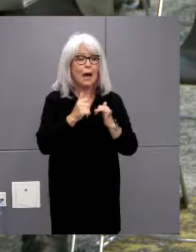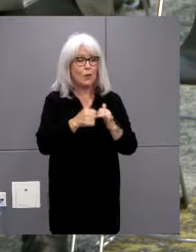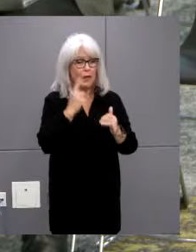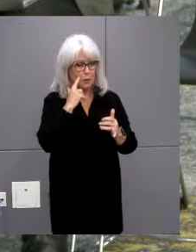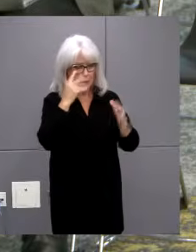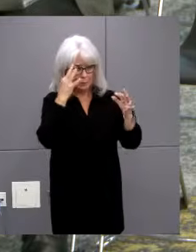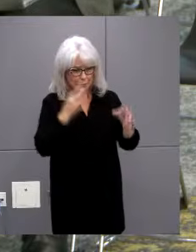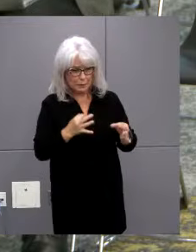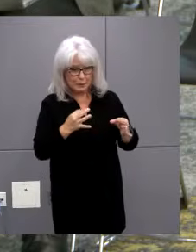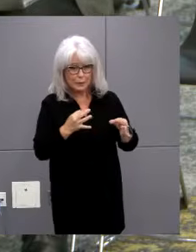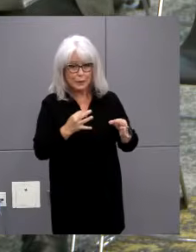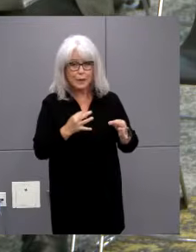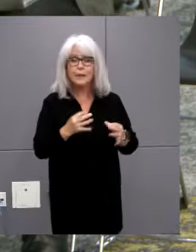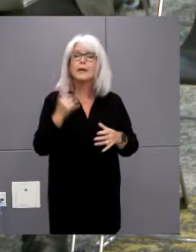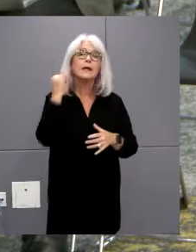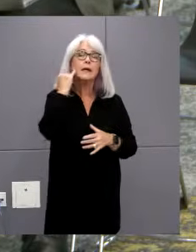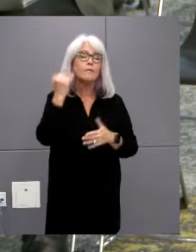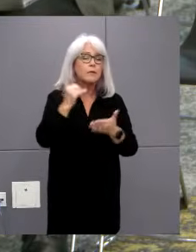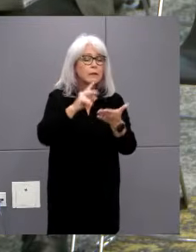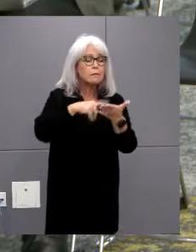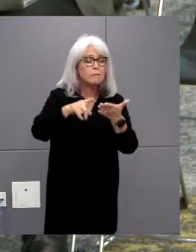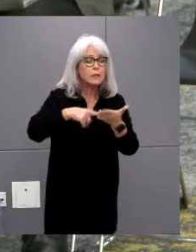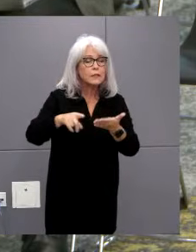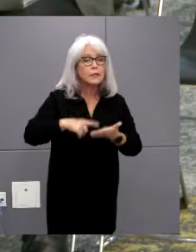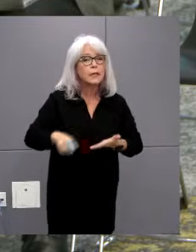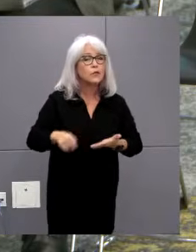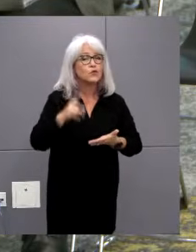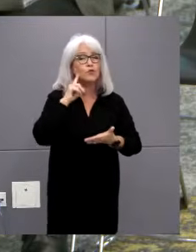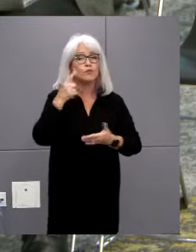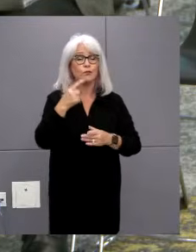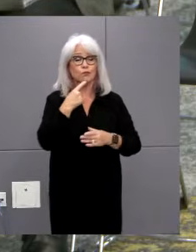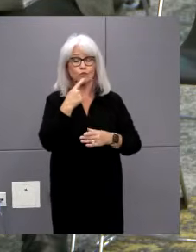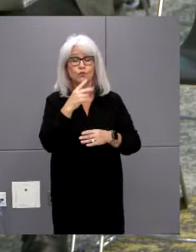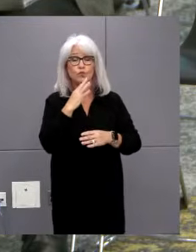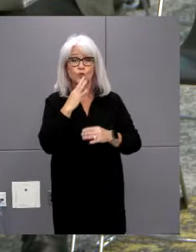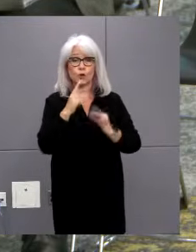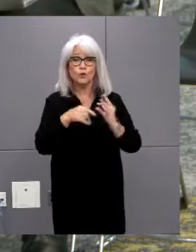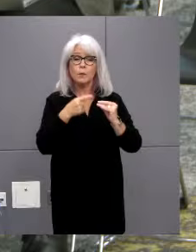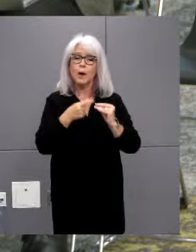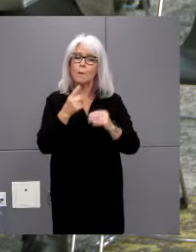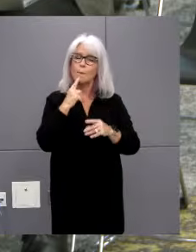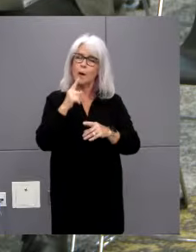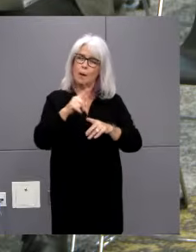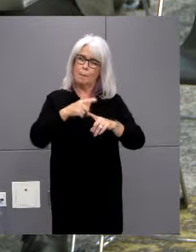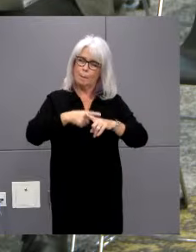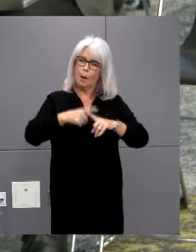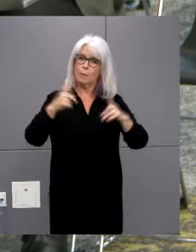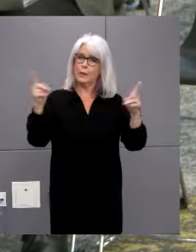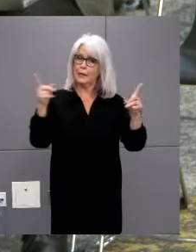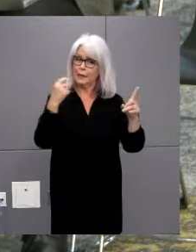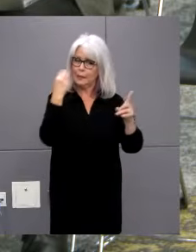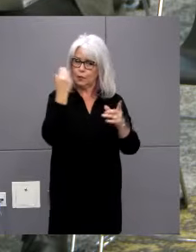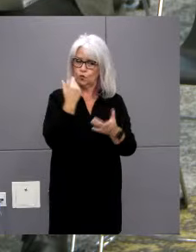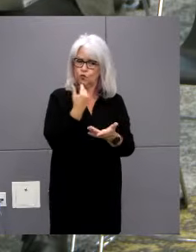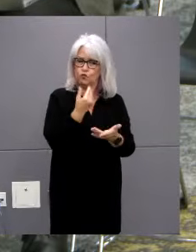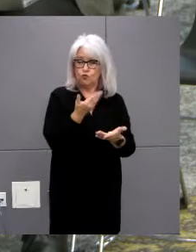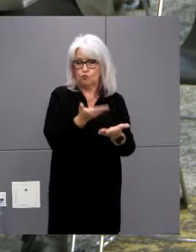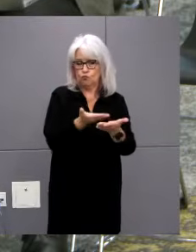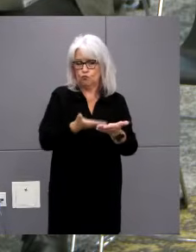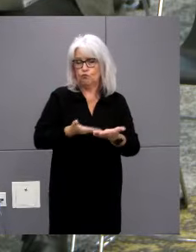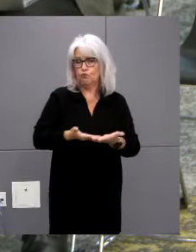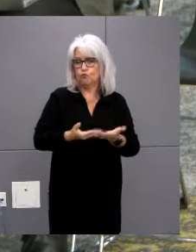investigations are referenced publicly to justify actions or reassure the